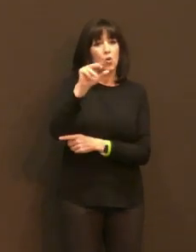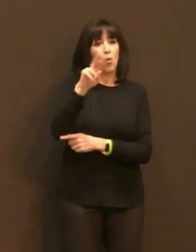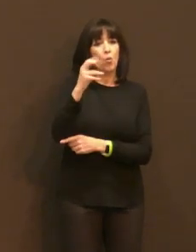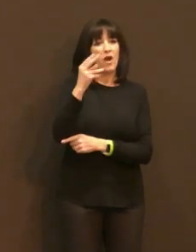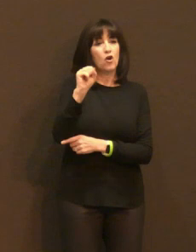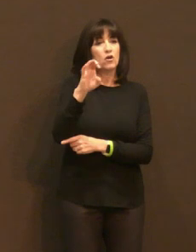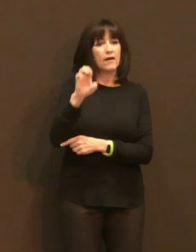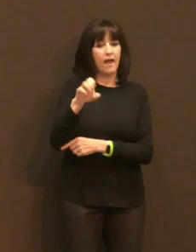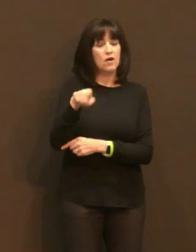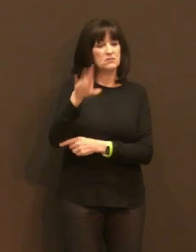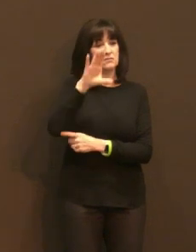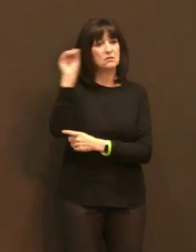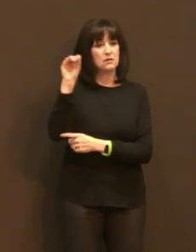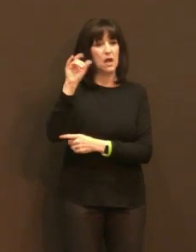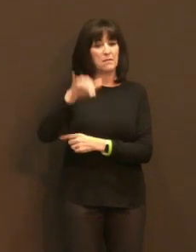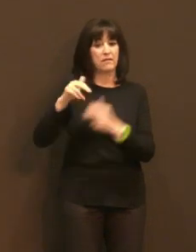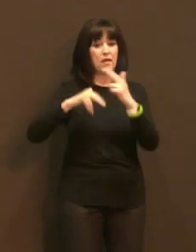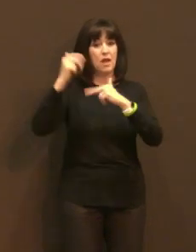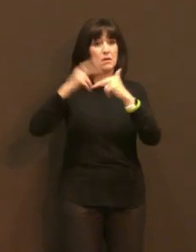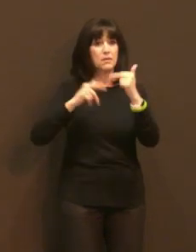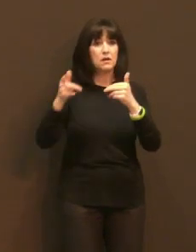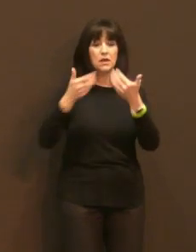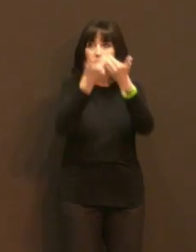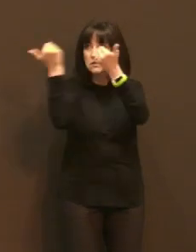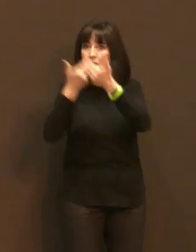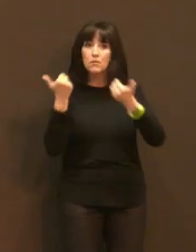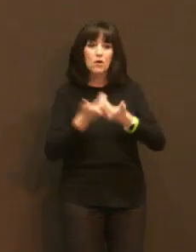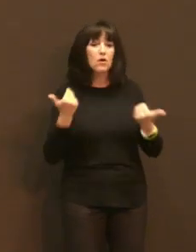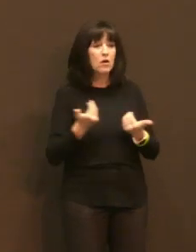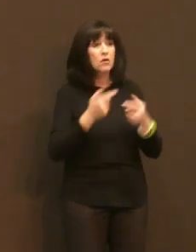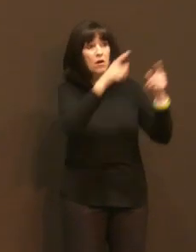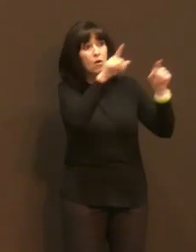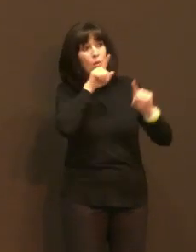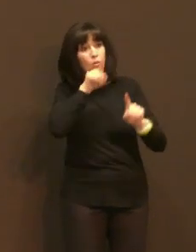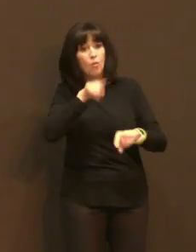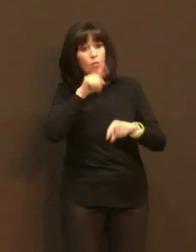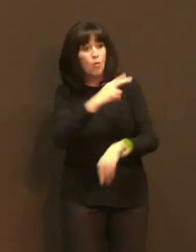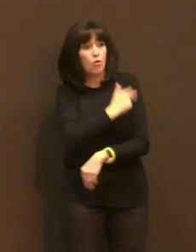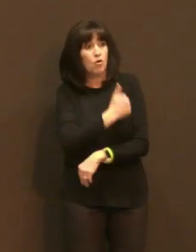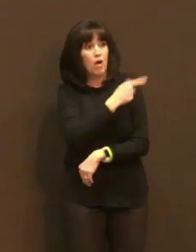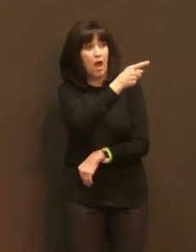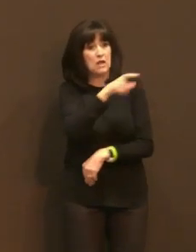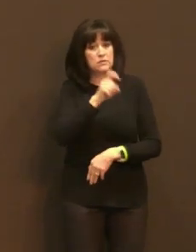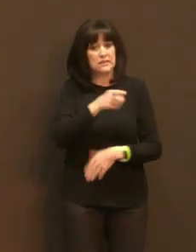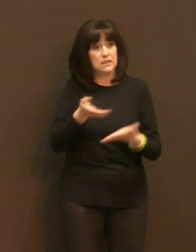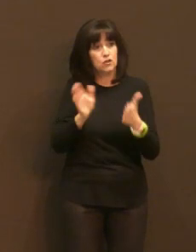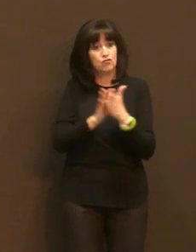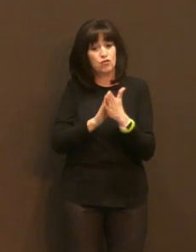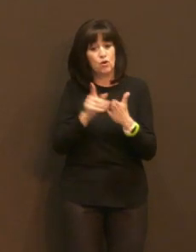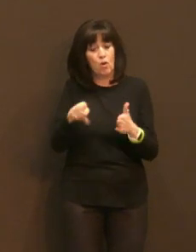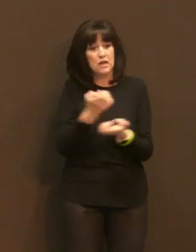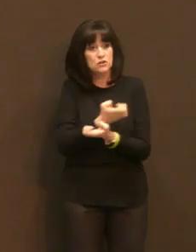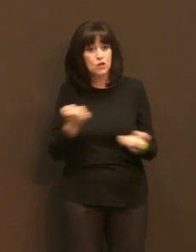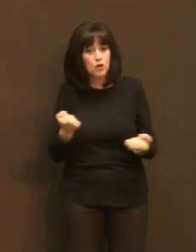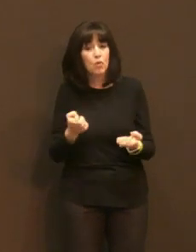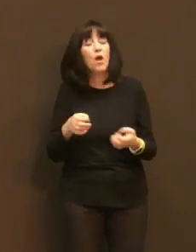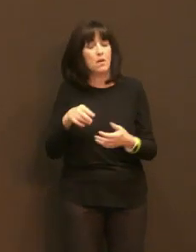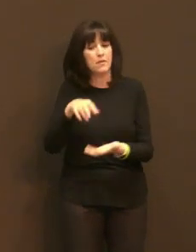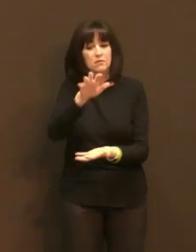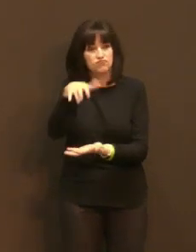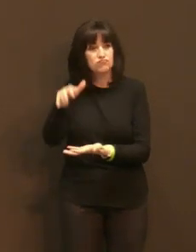to get it ready to go out to either the hospitals, nursing homes, or our first responders across the state. They're assisting with numerous feeding